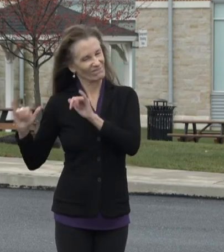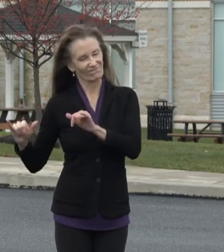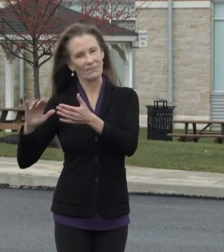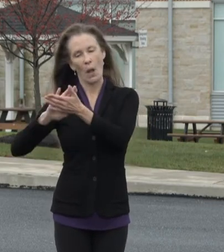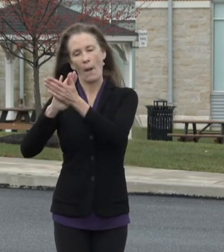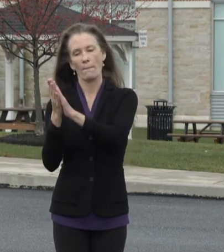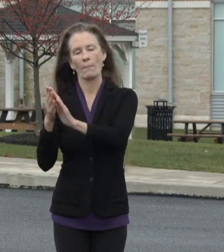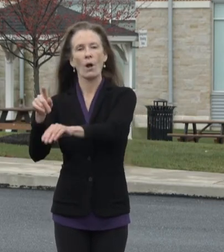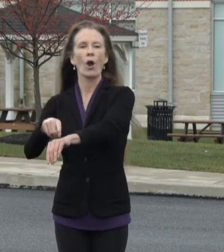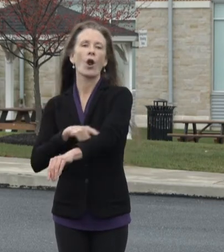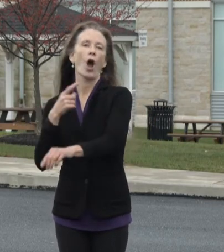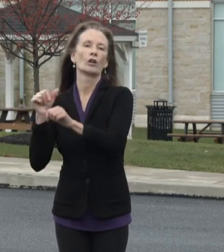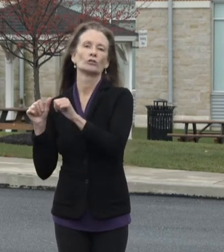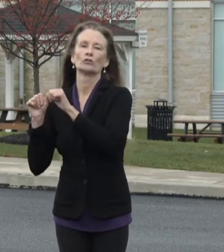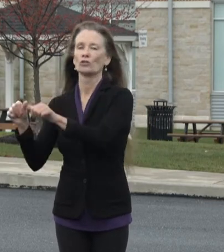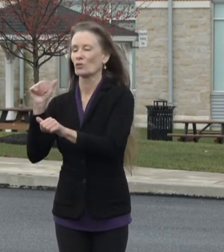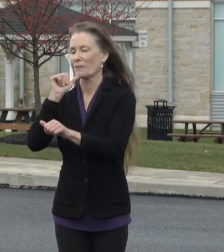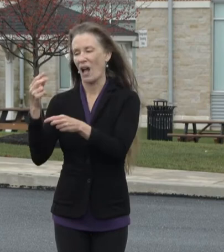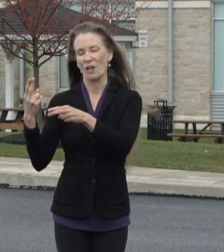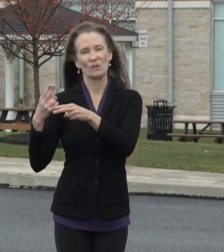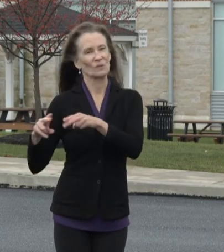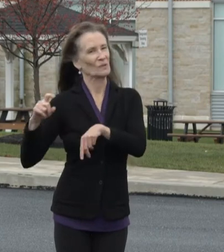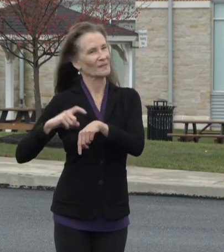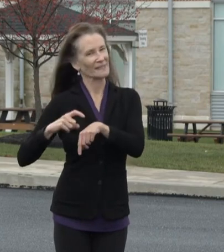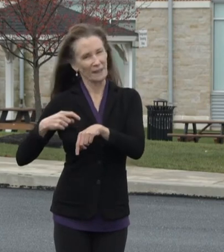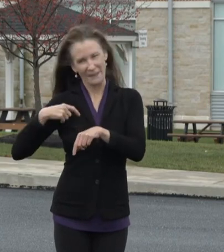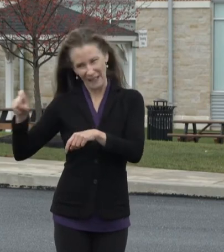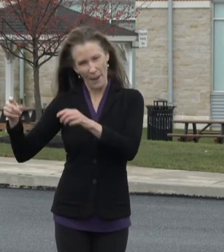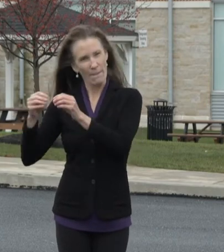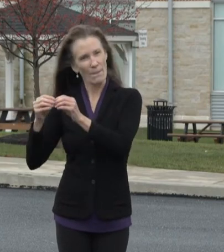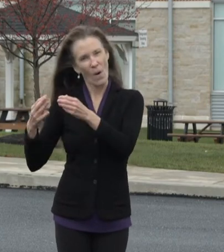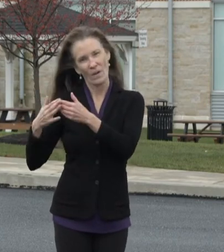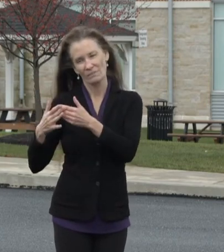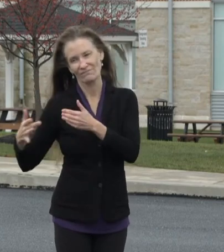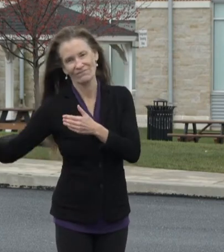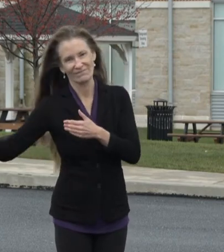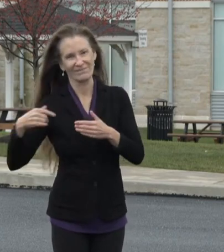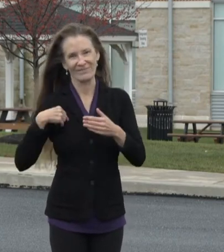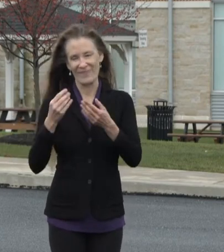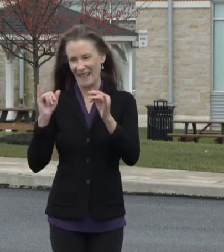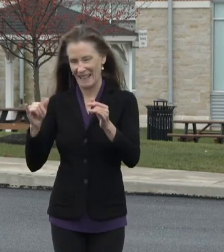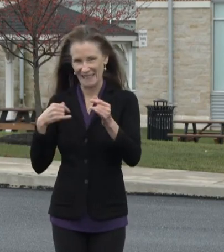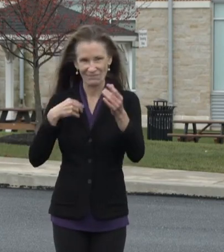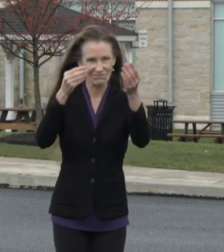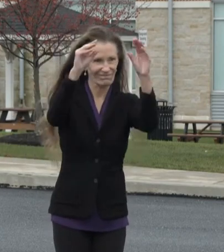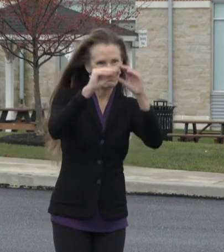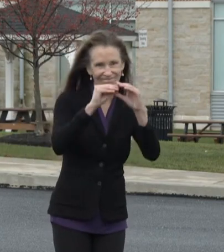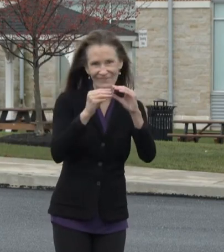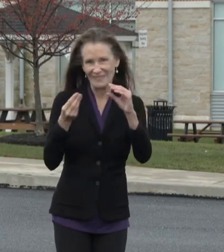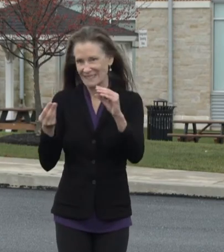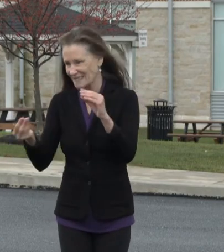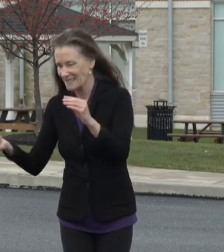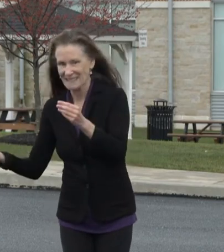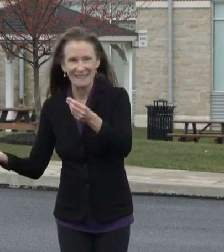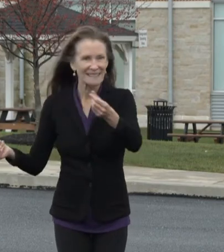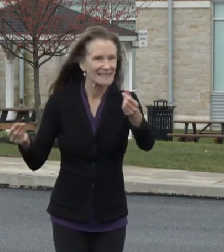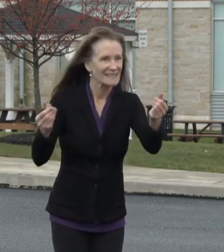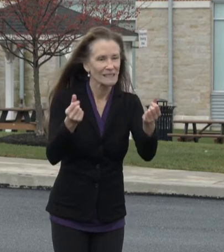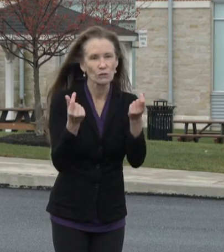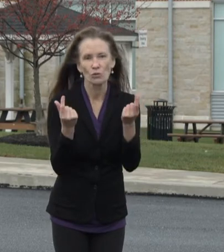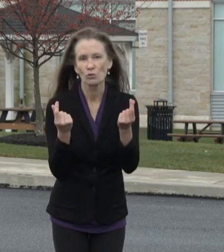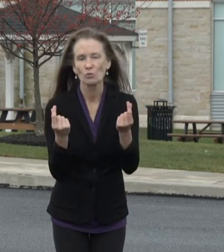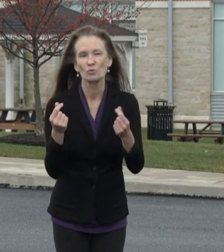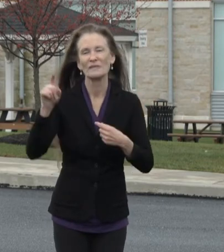ensure their benefits and their pay and less financial burden to the state is the reauthorization of that Title 32 status. And is there any